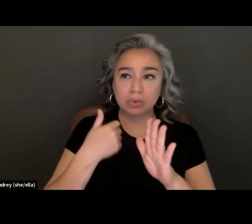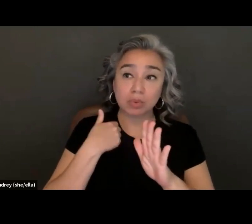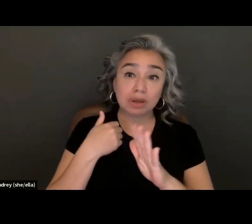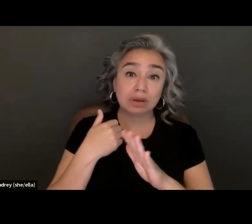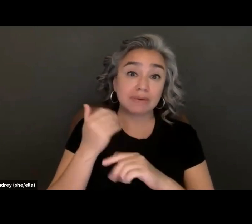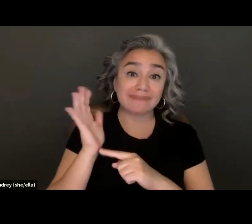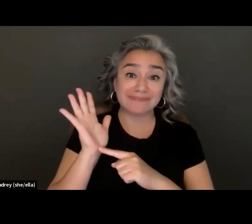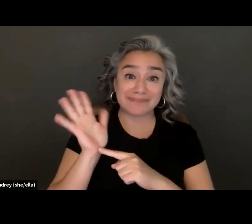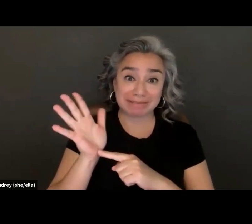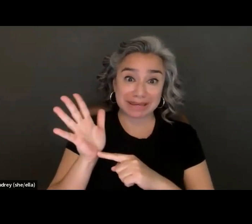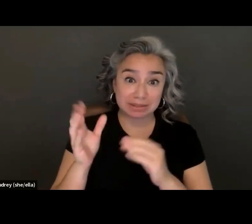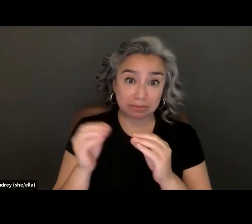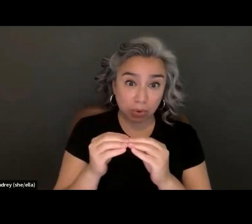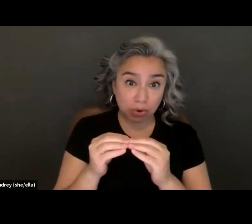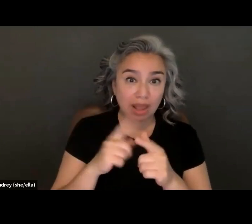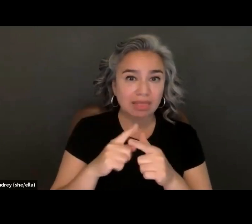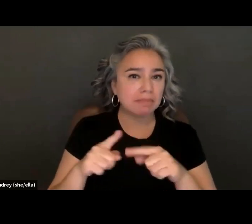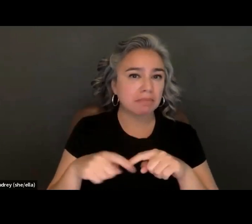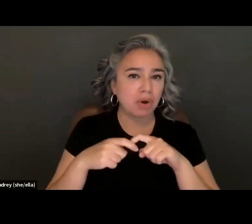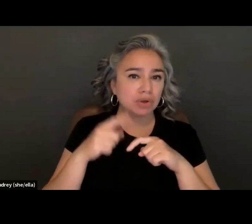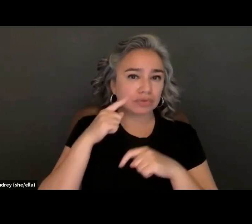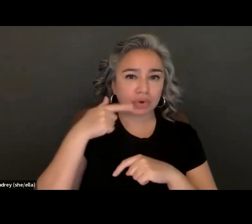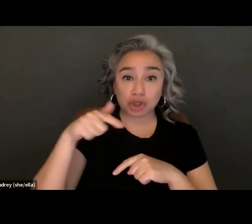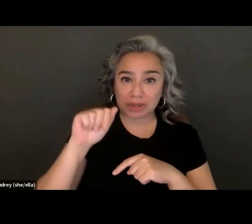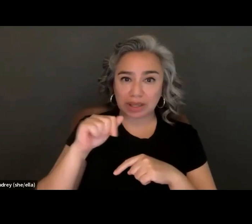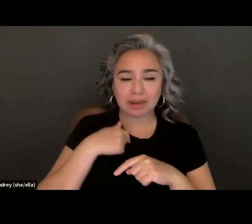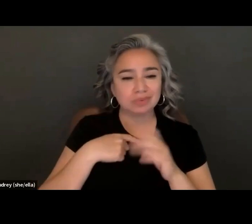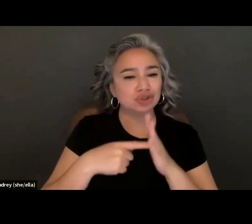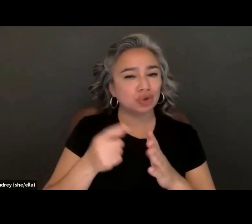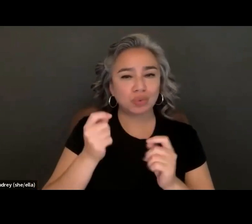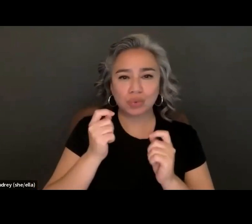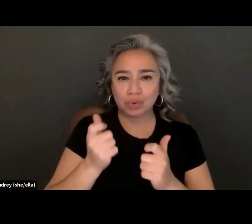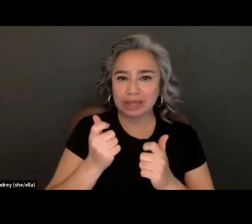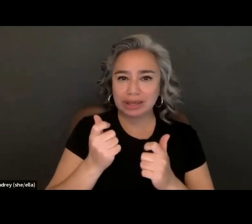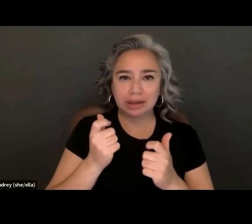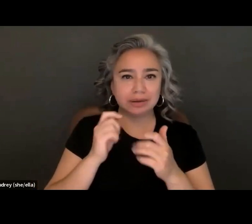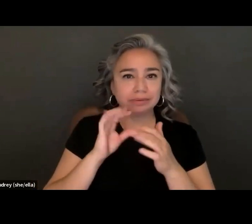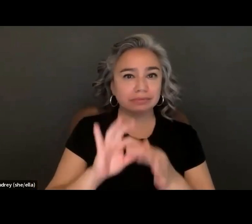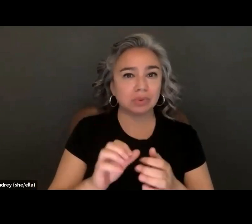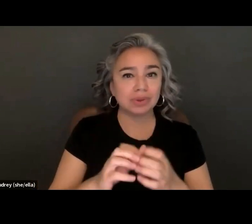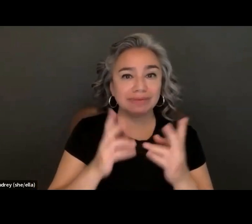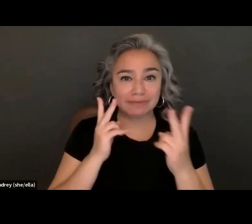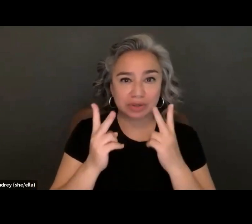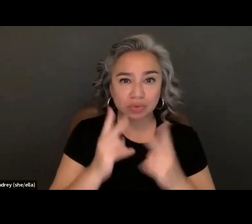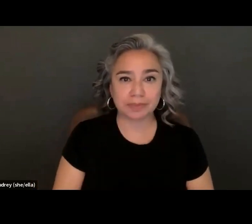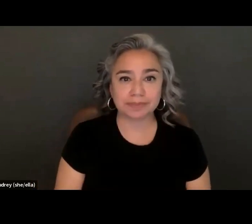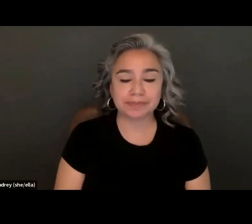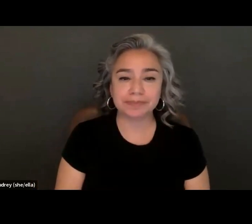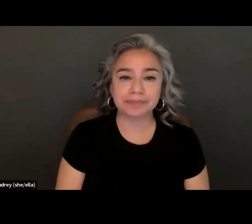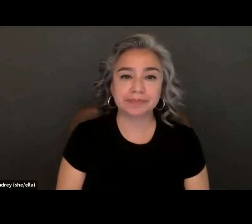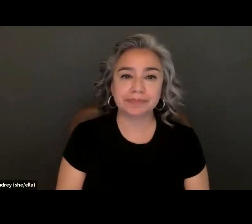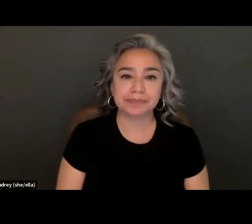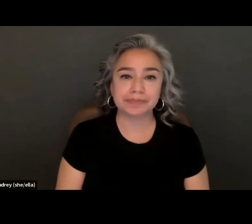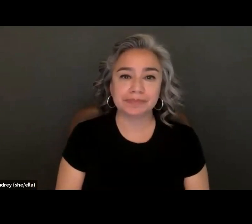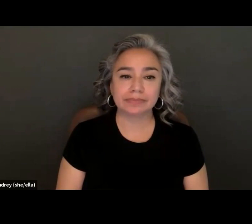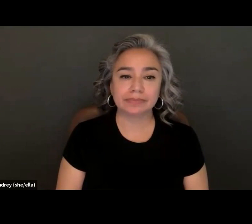then we'll stop and go to question and answer. I'm just going to show you two quick things here about visuals. And let me